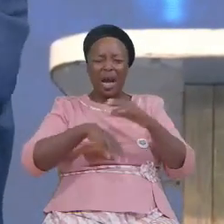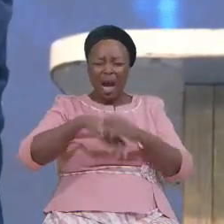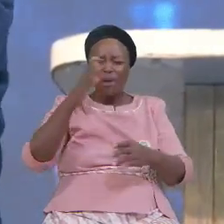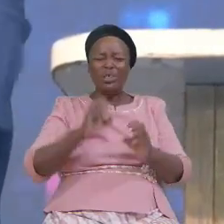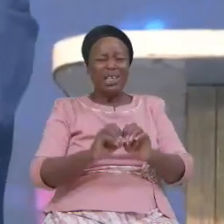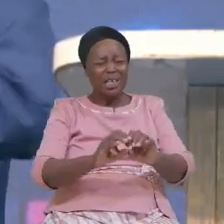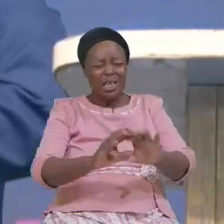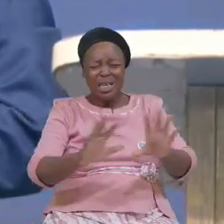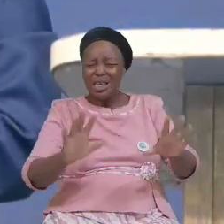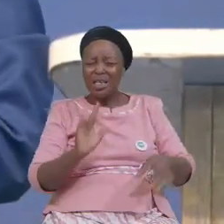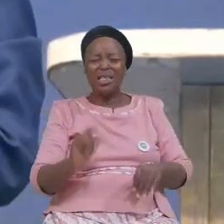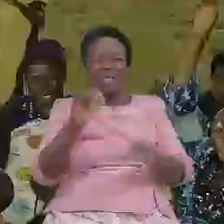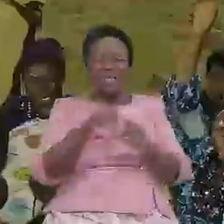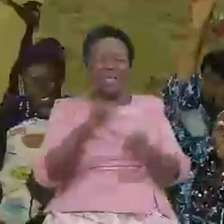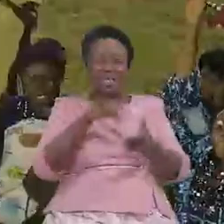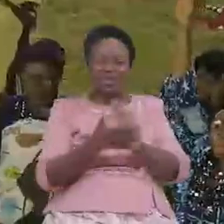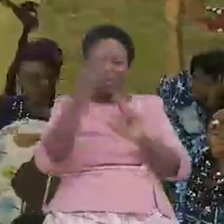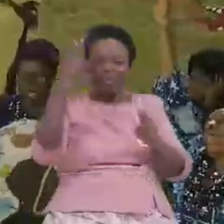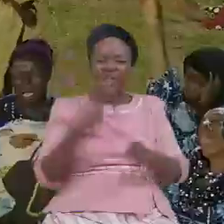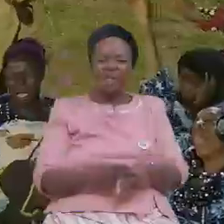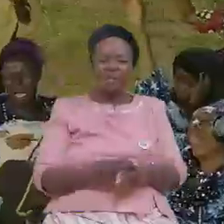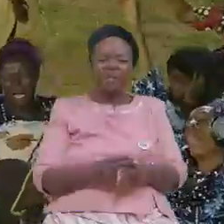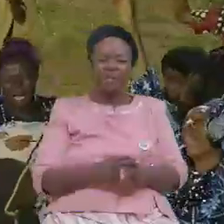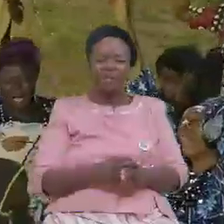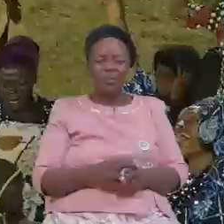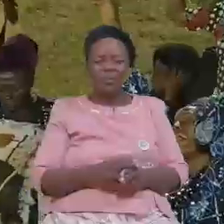clearly in Jesus' name.